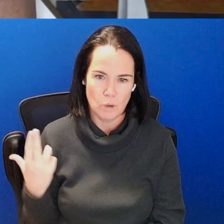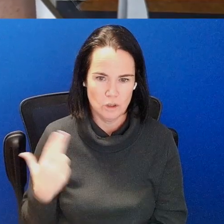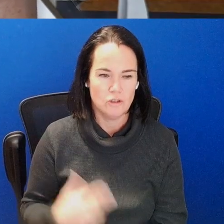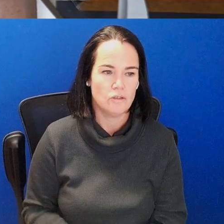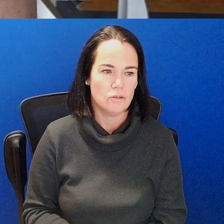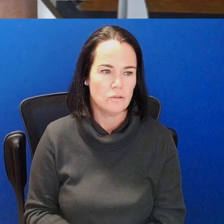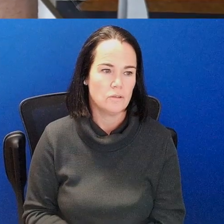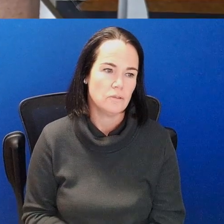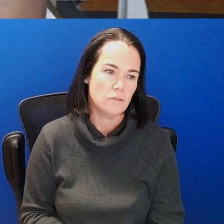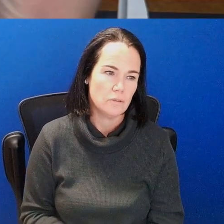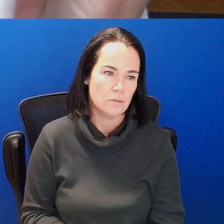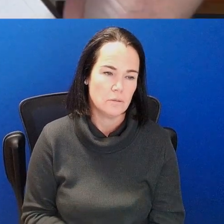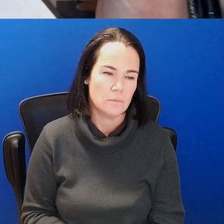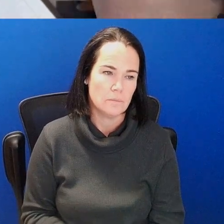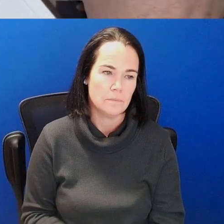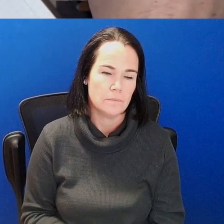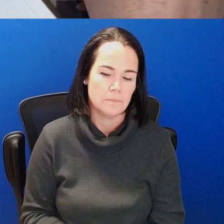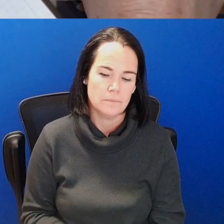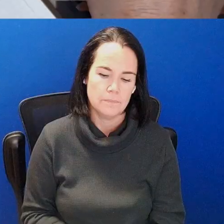brunch.